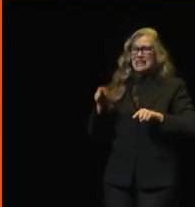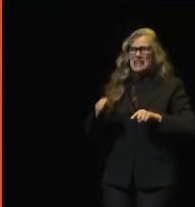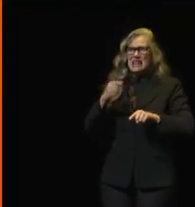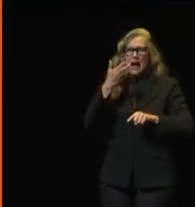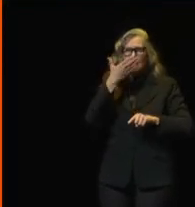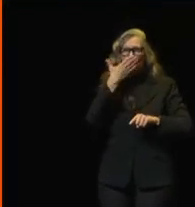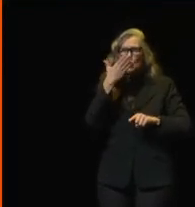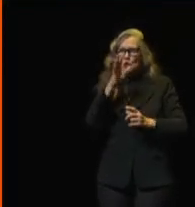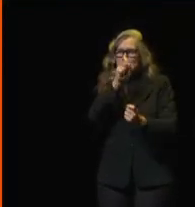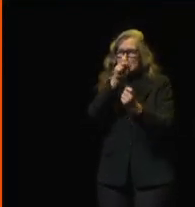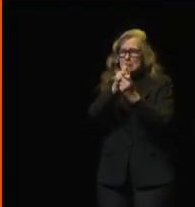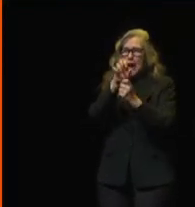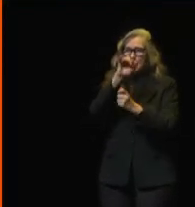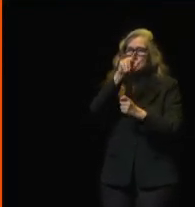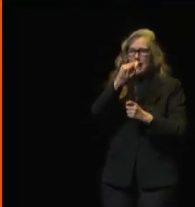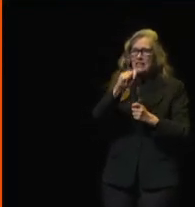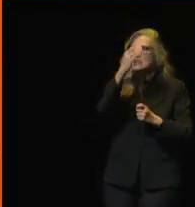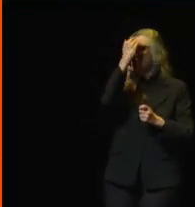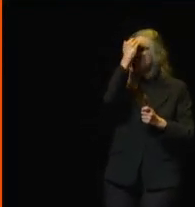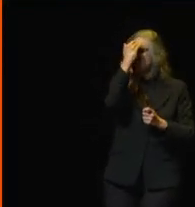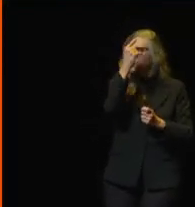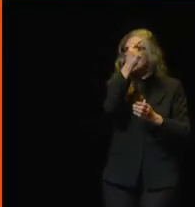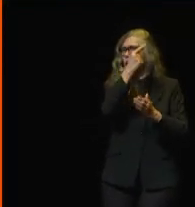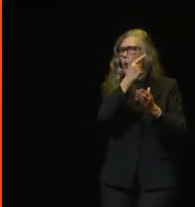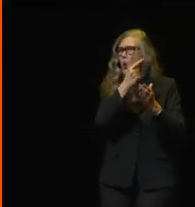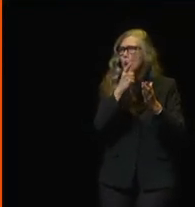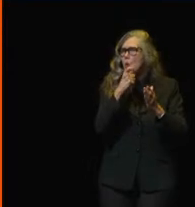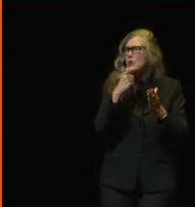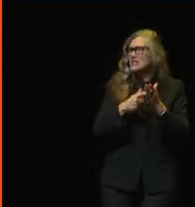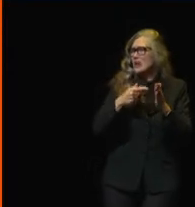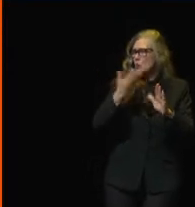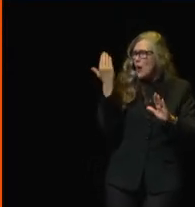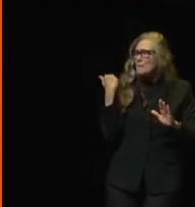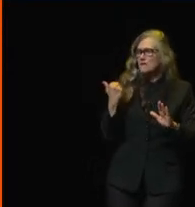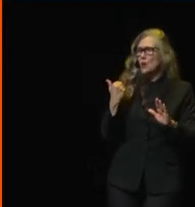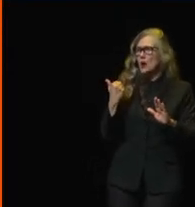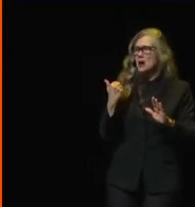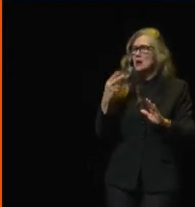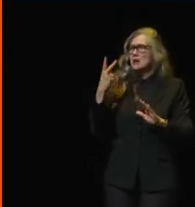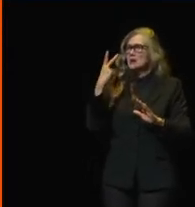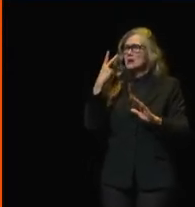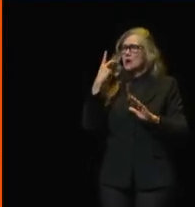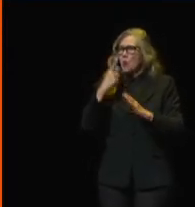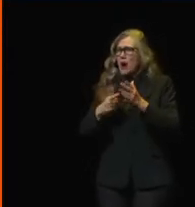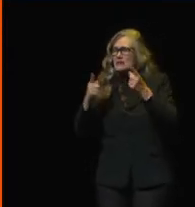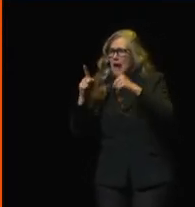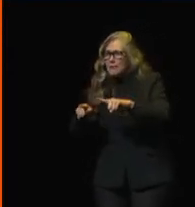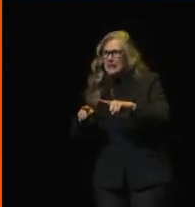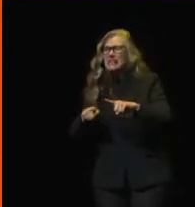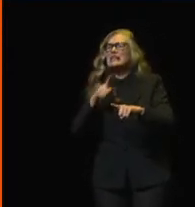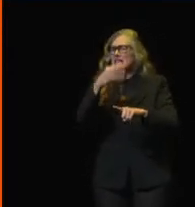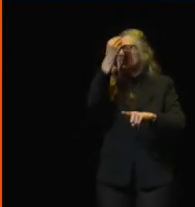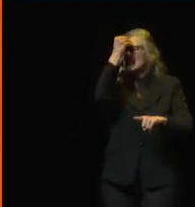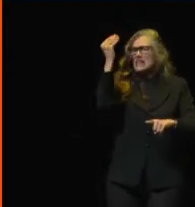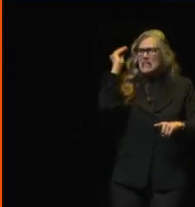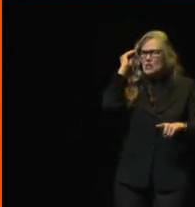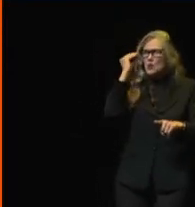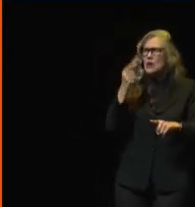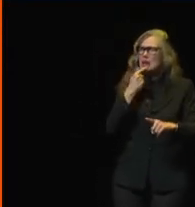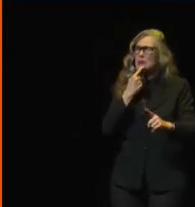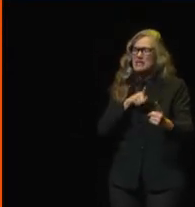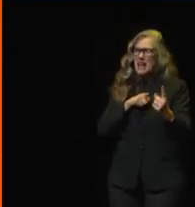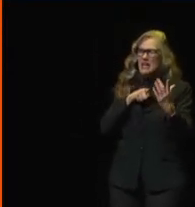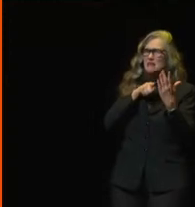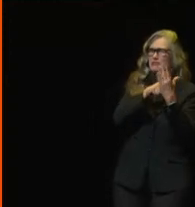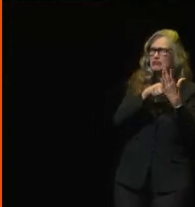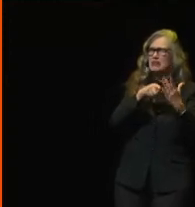said what, when, and what's inconsistent about what they're saying now, correcting the experts and the congresspeople alike. I have never